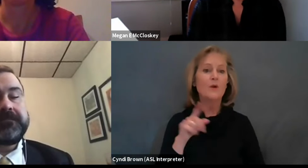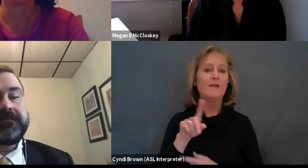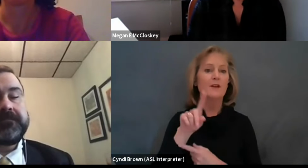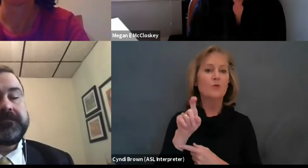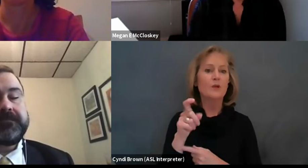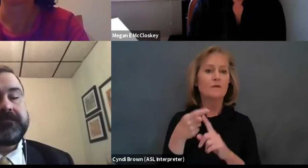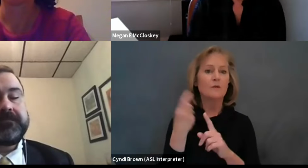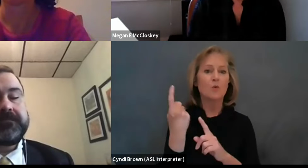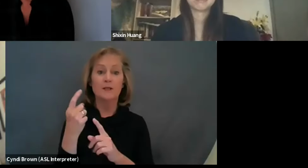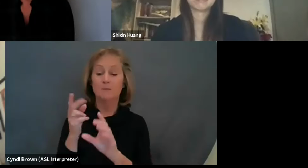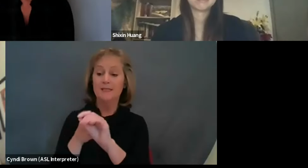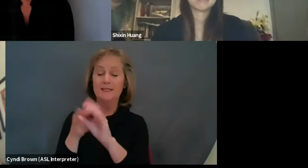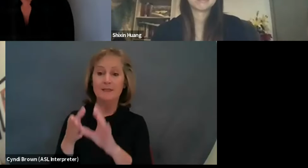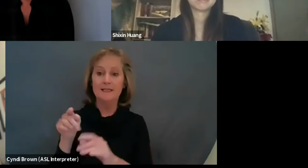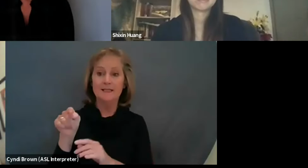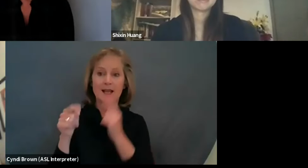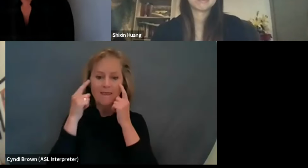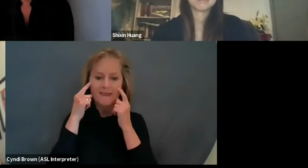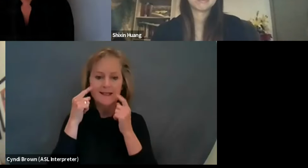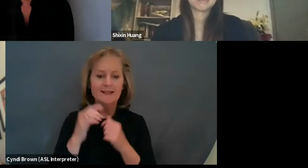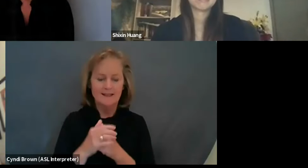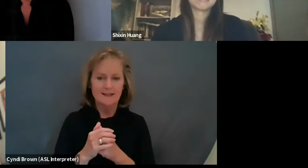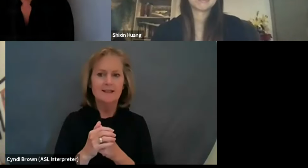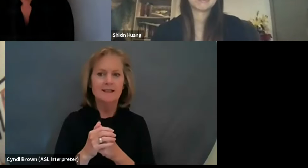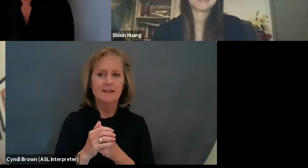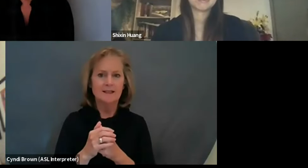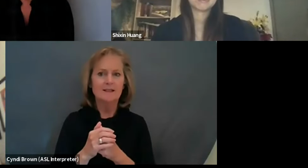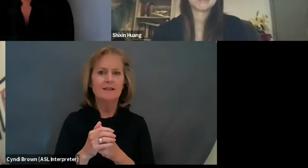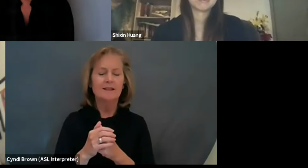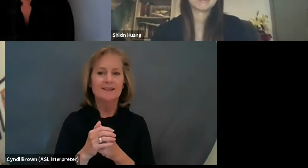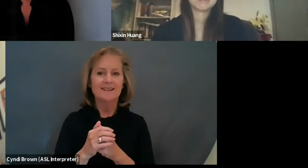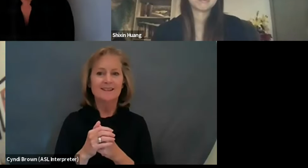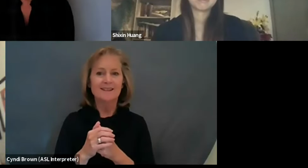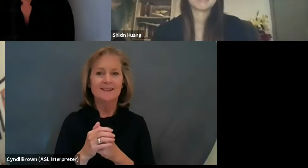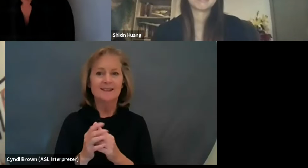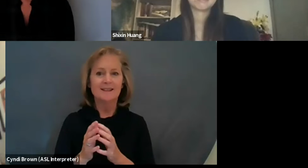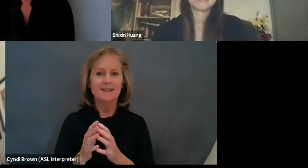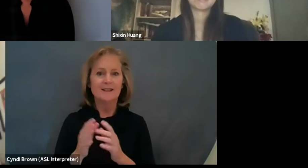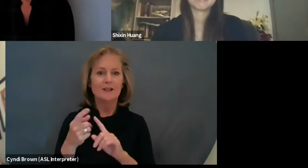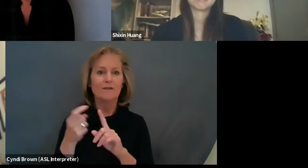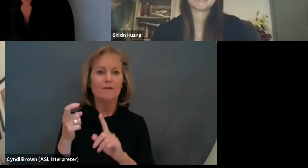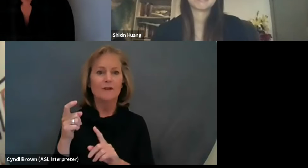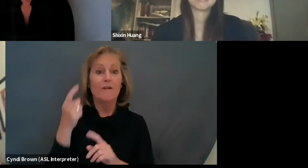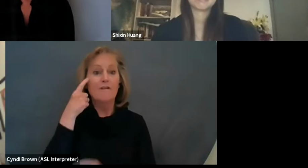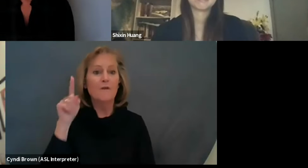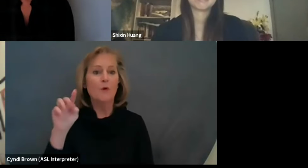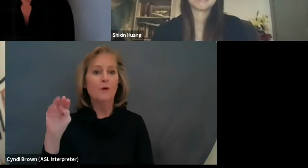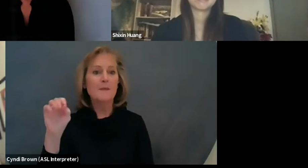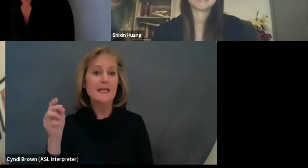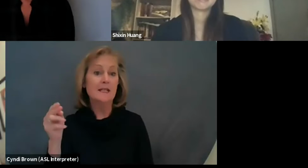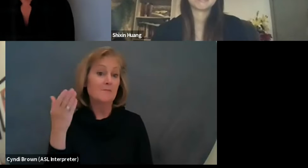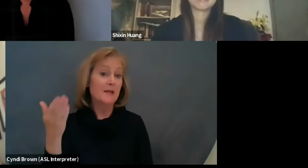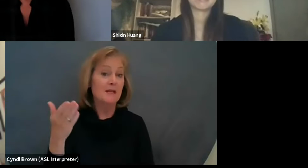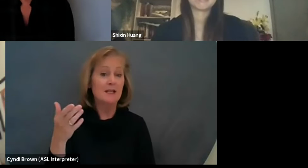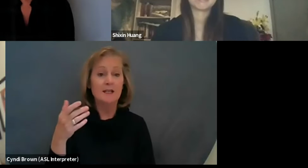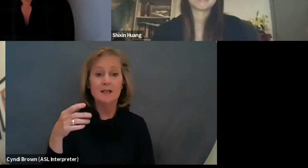of our participants, and I think it's going to be for Megan, and maybe if Parvez,